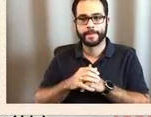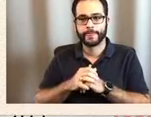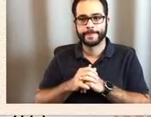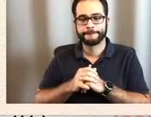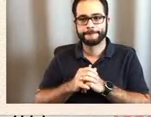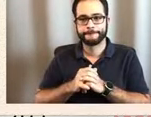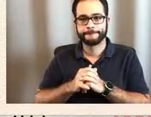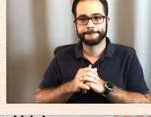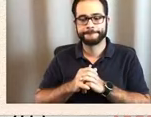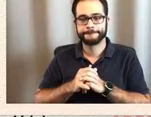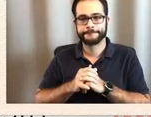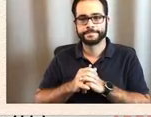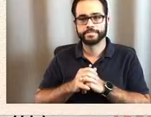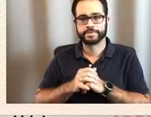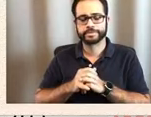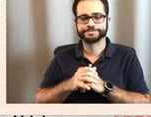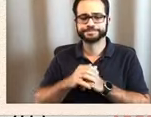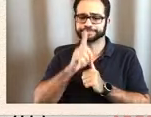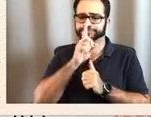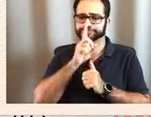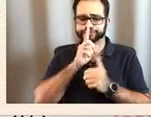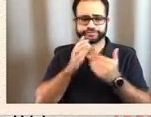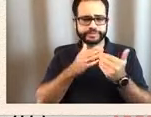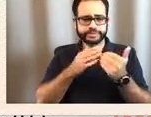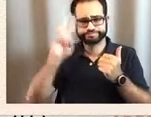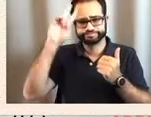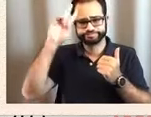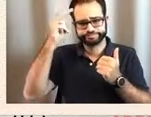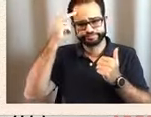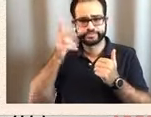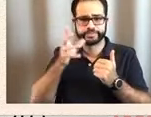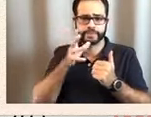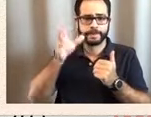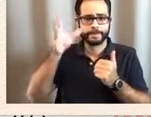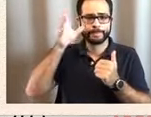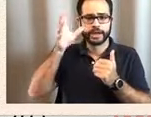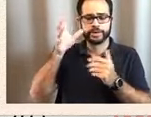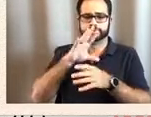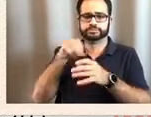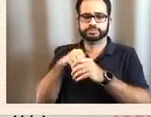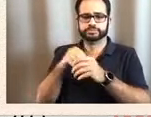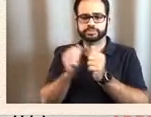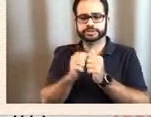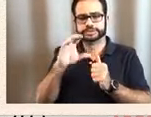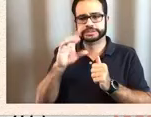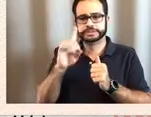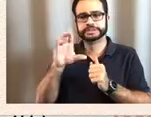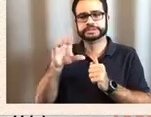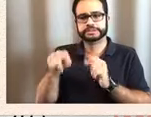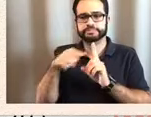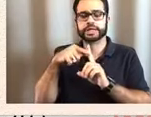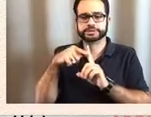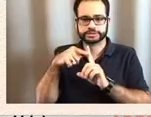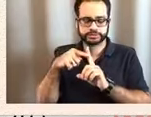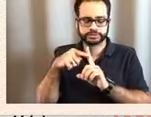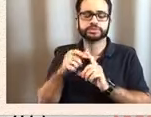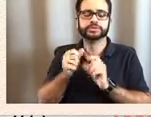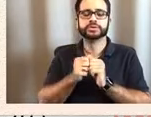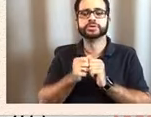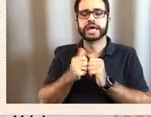It is a common misconception that parents make up the majority of the CDC Plus workforce. While there are many parents on their